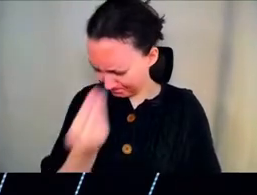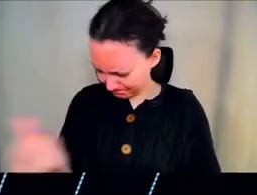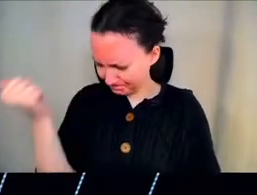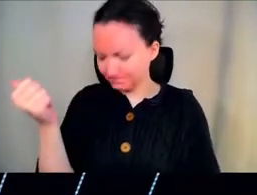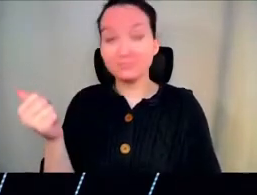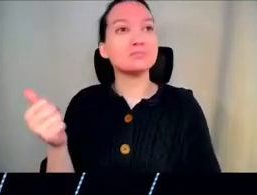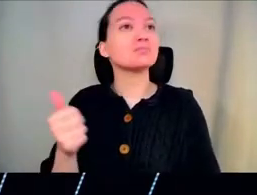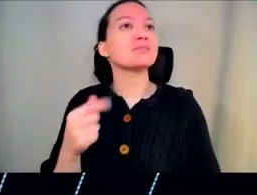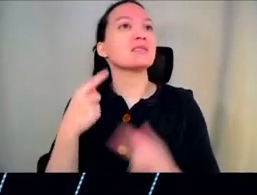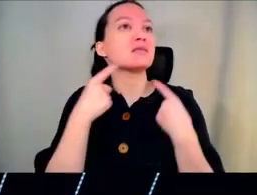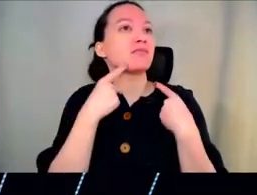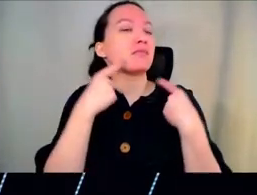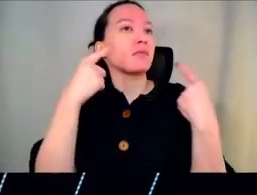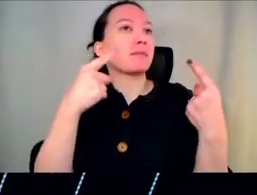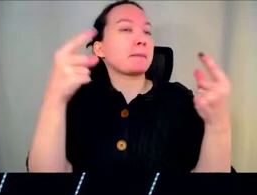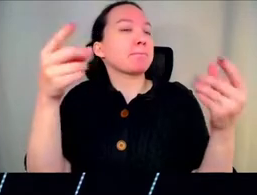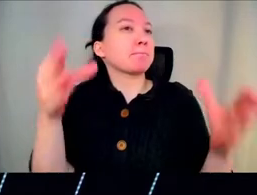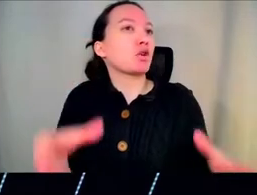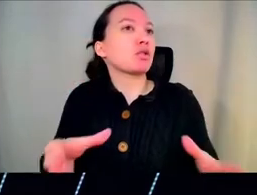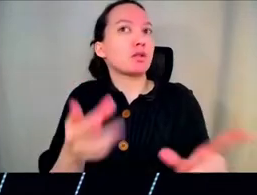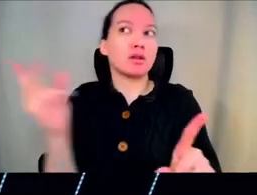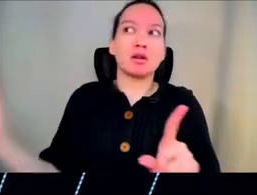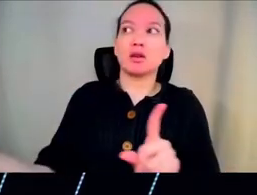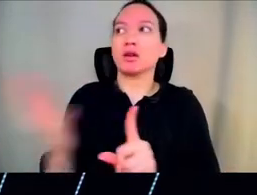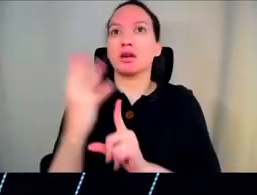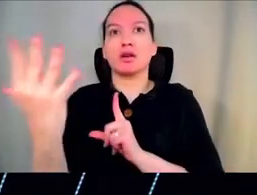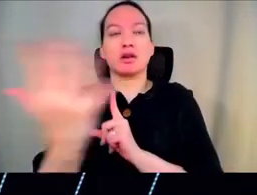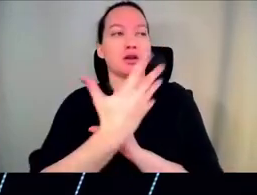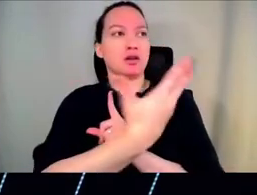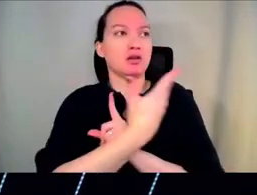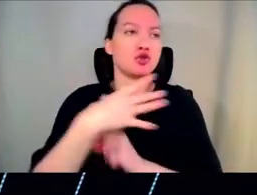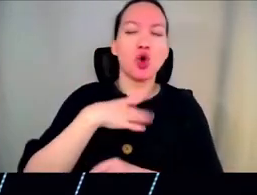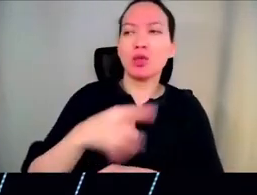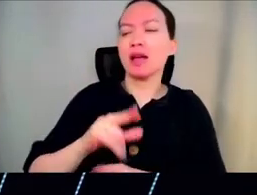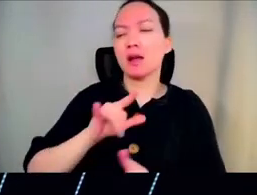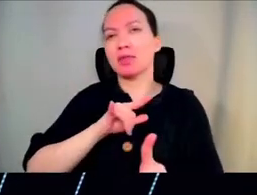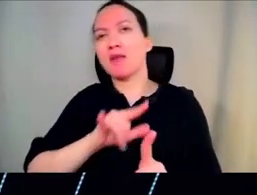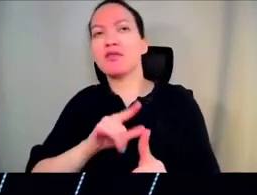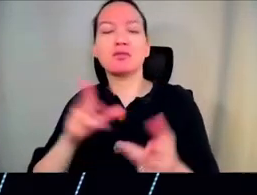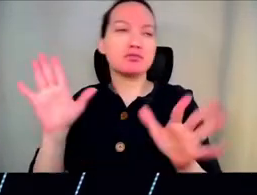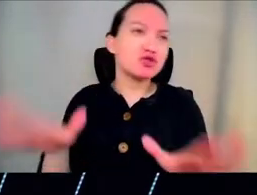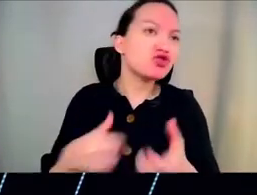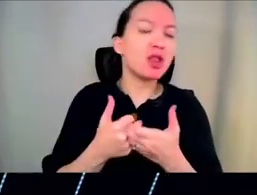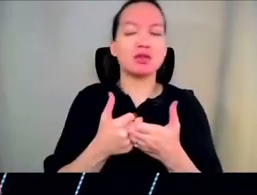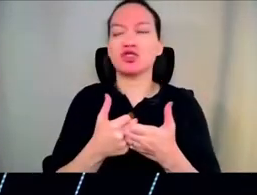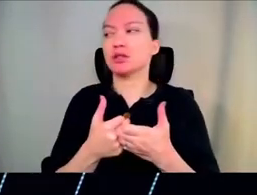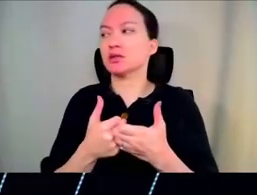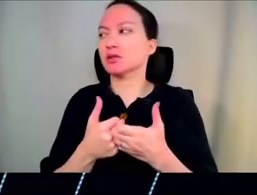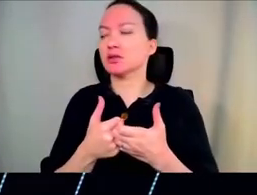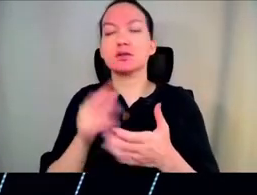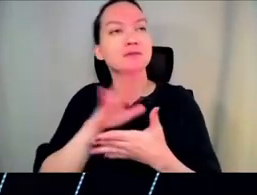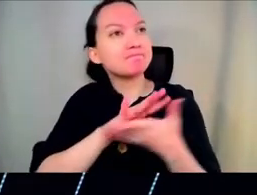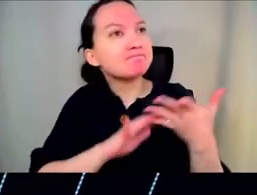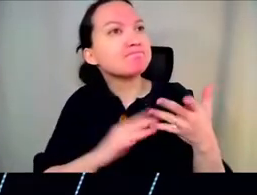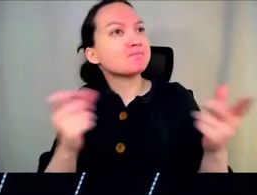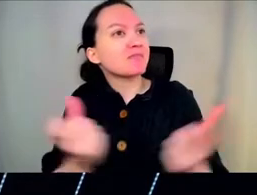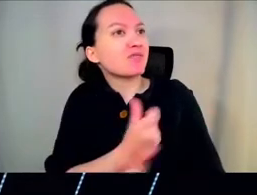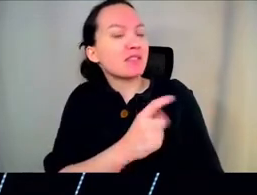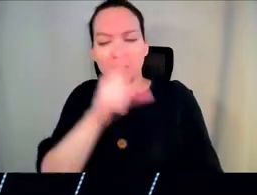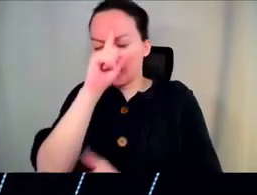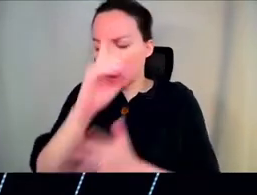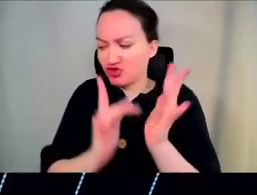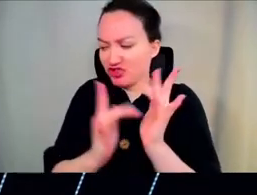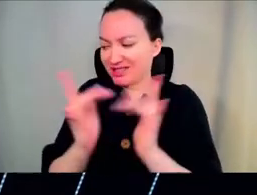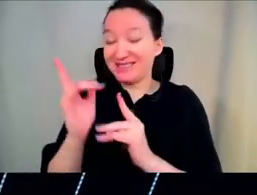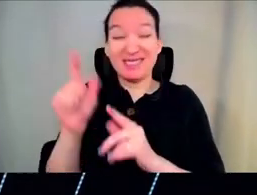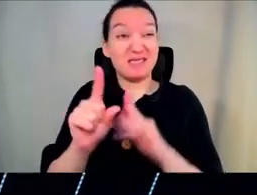is a celebrity. People constantly want things from him. People don't like him. People love him. People challenge him. All these things. And I think Jesus needed